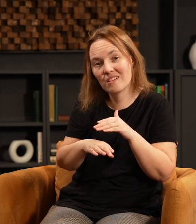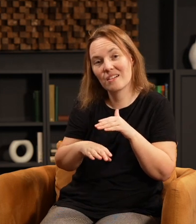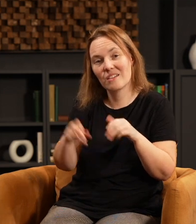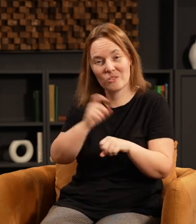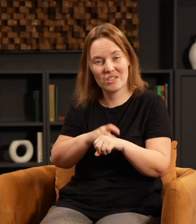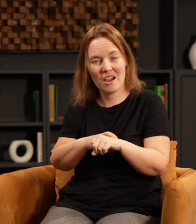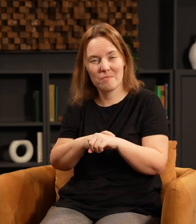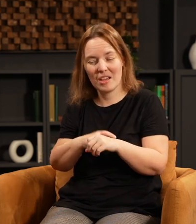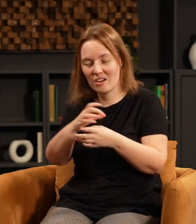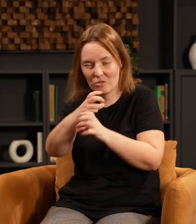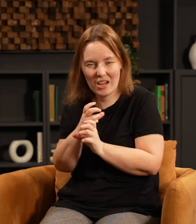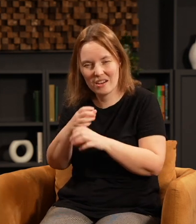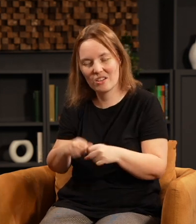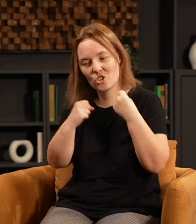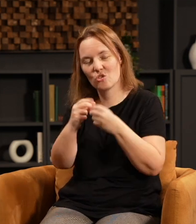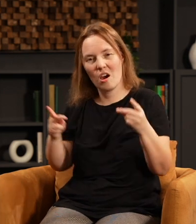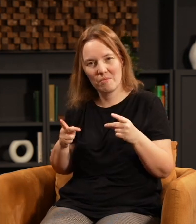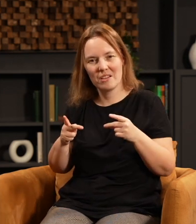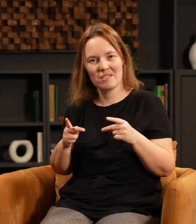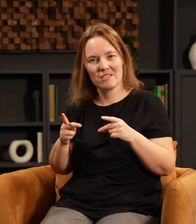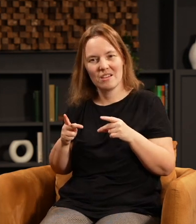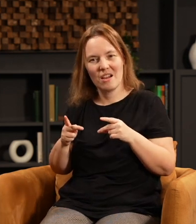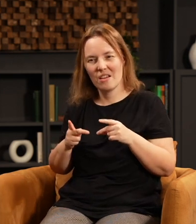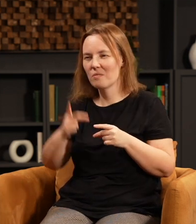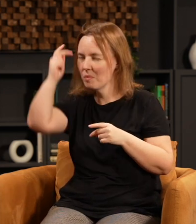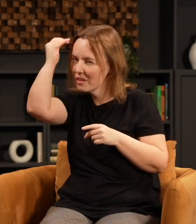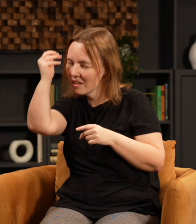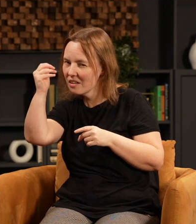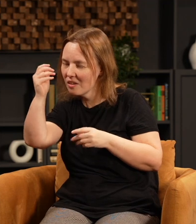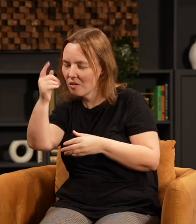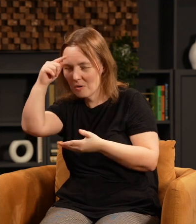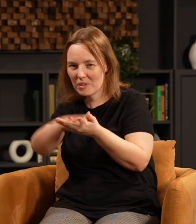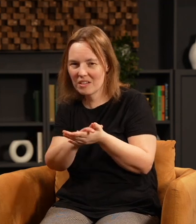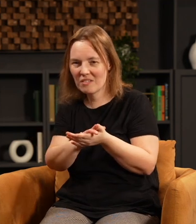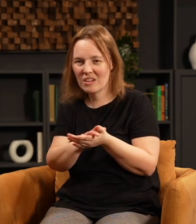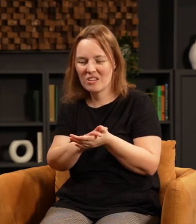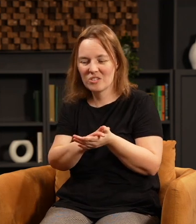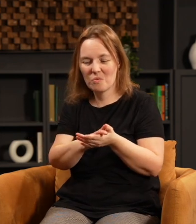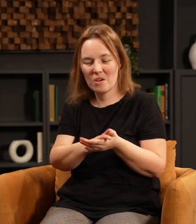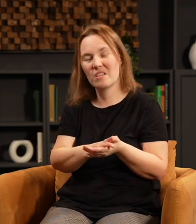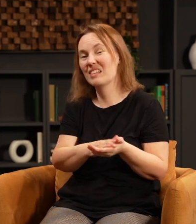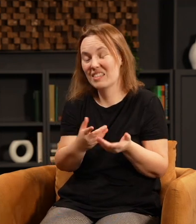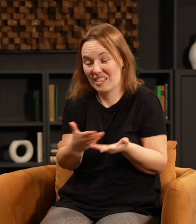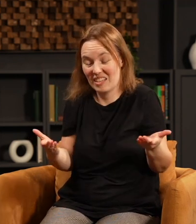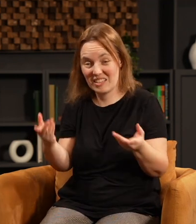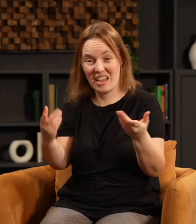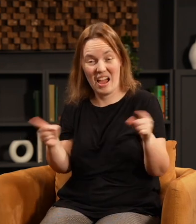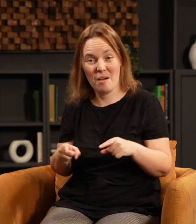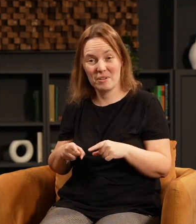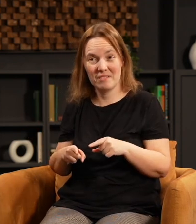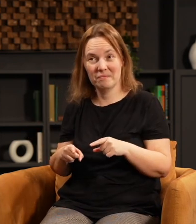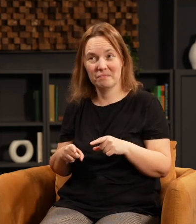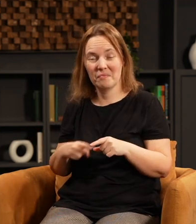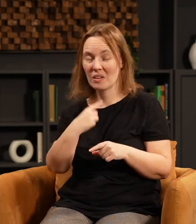believe, so that as we go through these things and go through some terrible emotions or maybe it impacts relationships or whatever, we